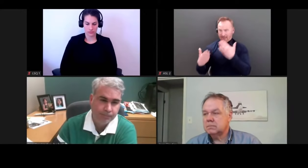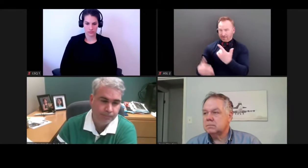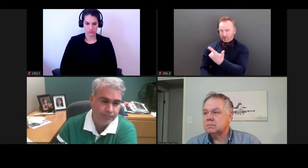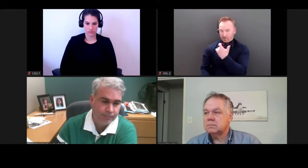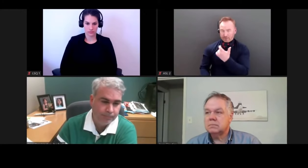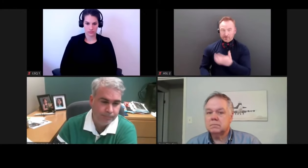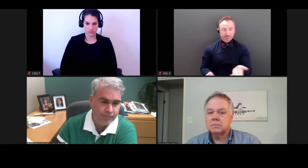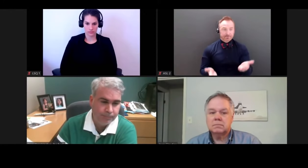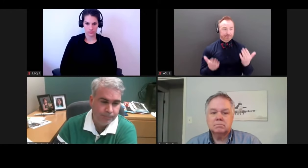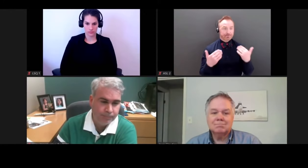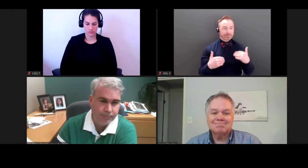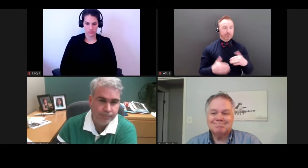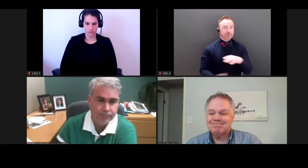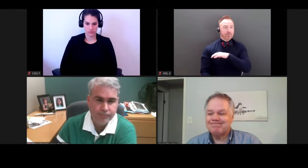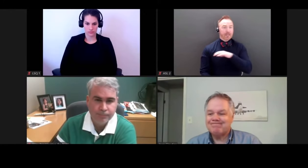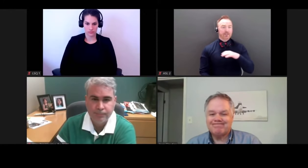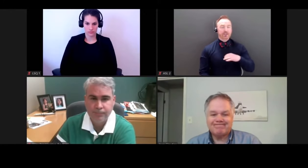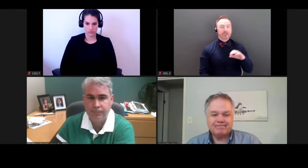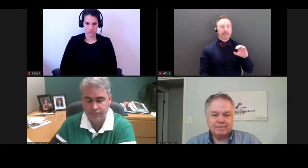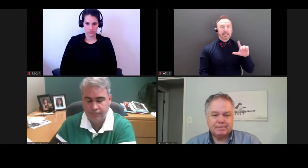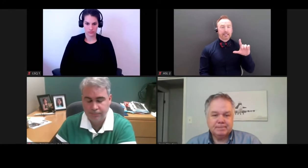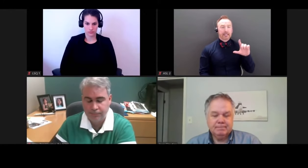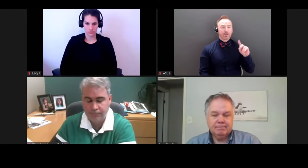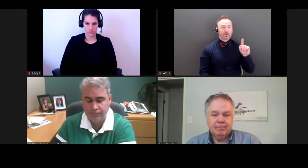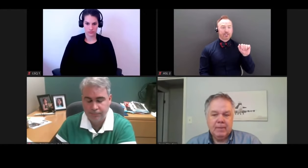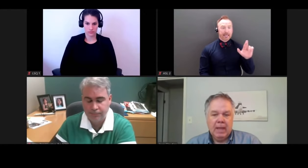Councillor Cloutier, followed by Councillor Kitt.